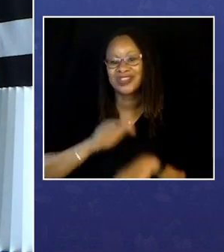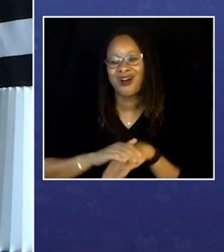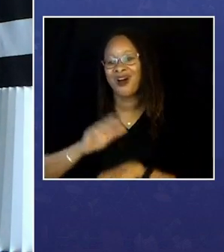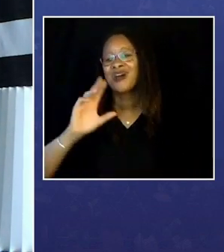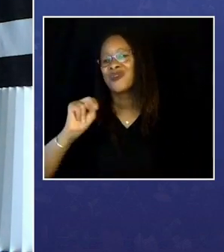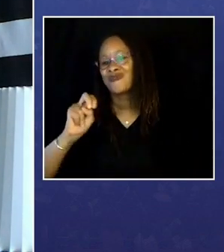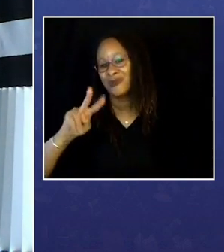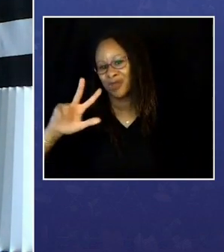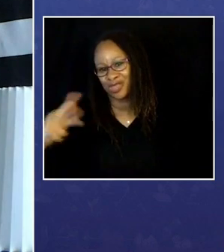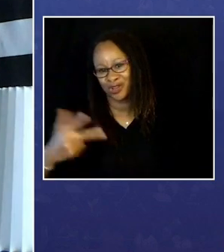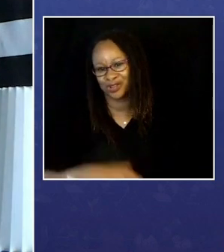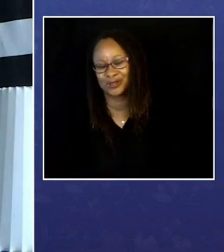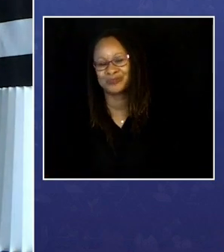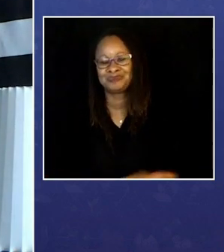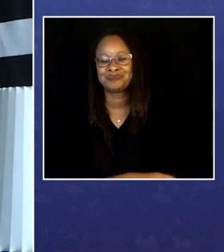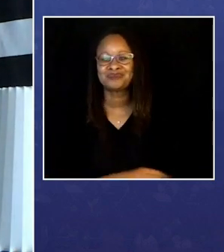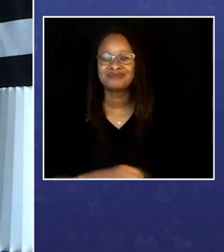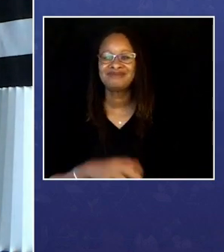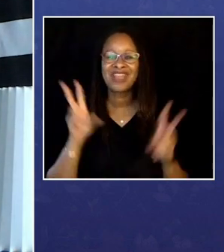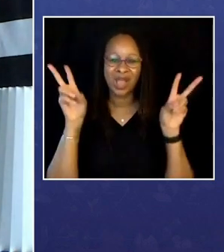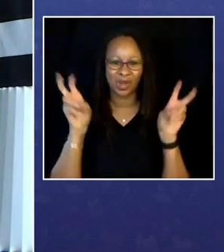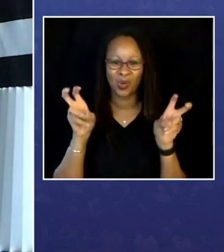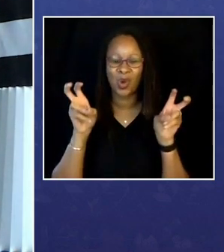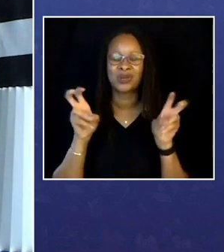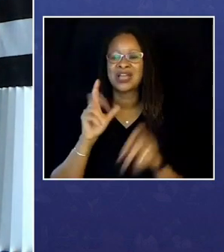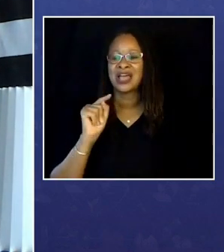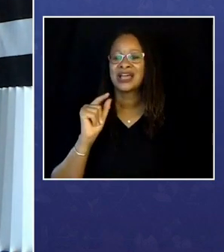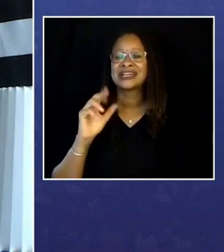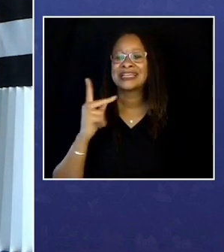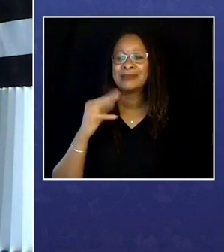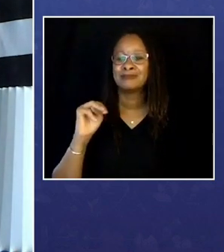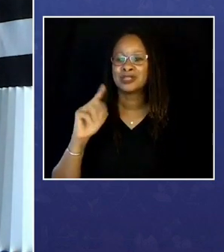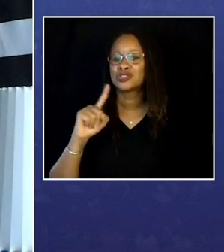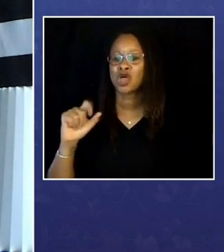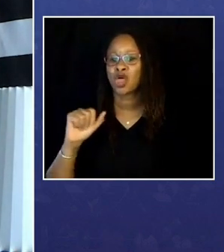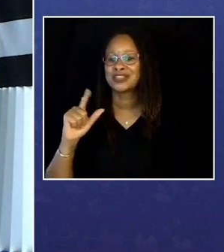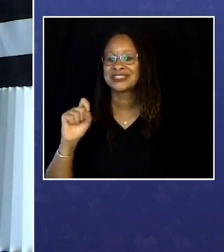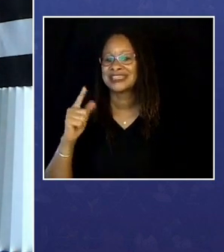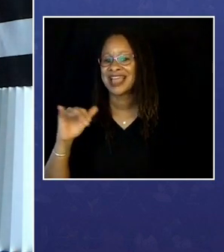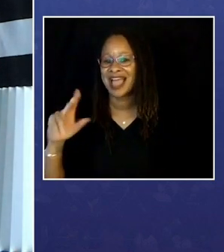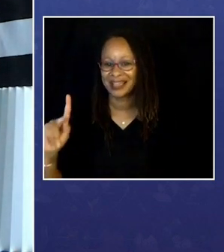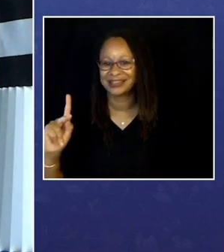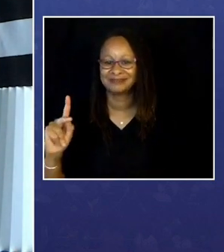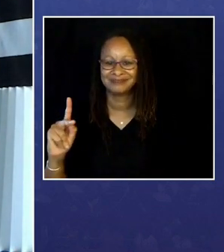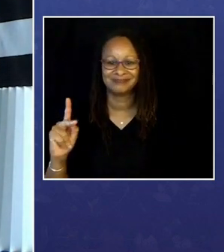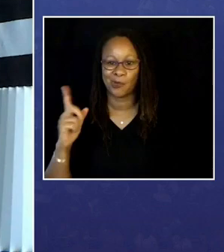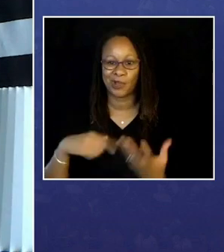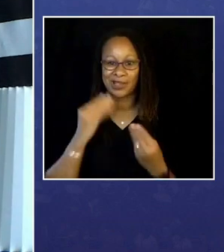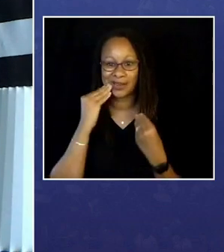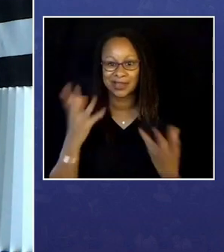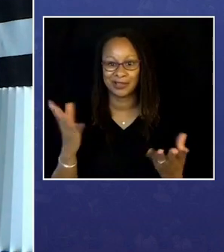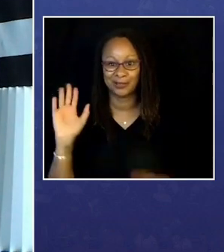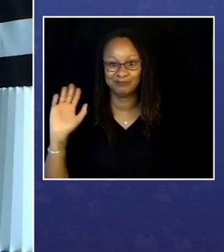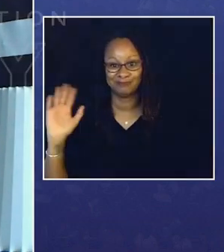on November 3rd. Yes, I just quoted Kim Zolciak. What can I tell you?